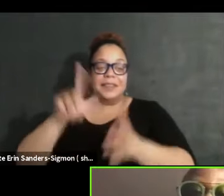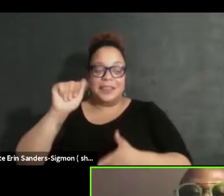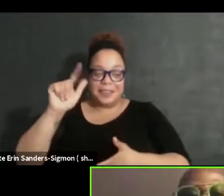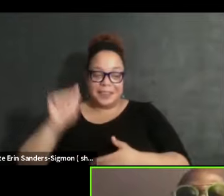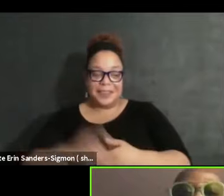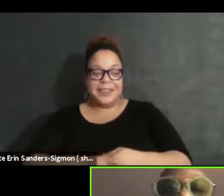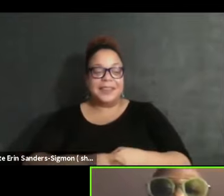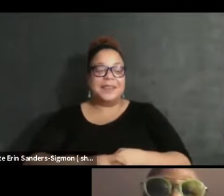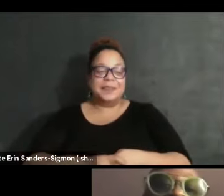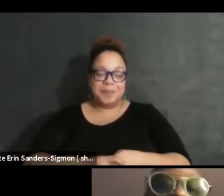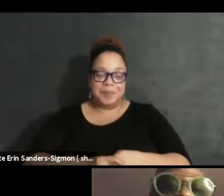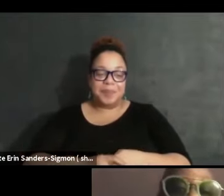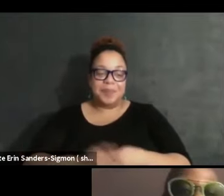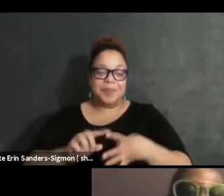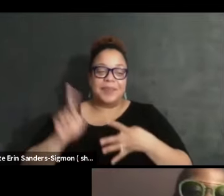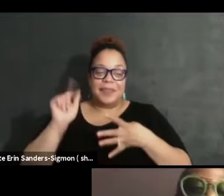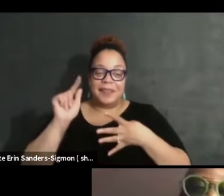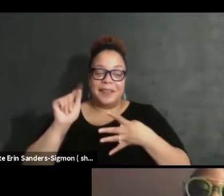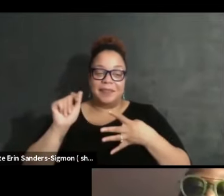BNV.